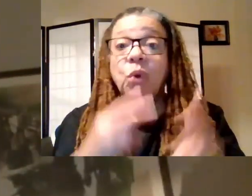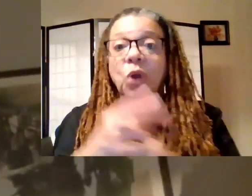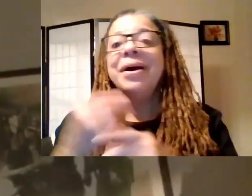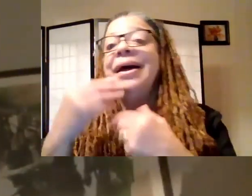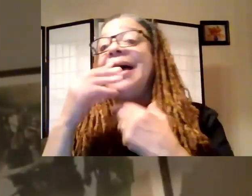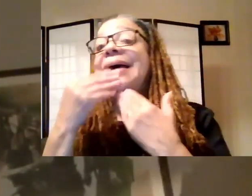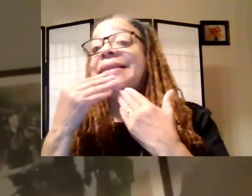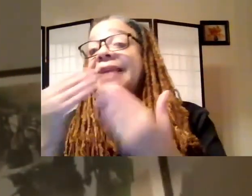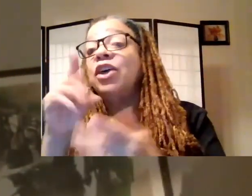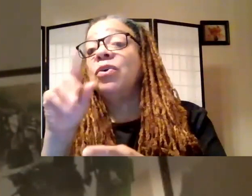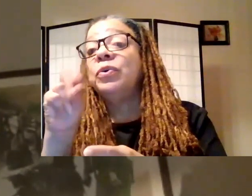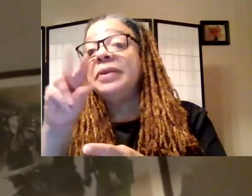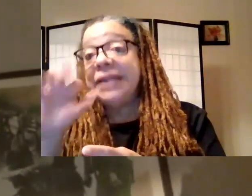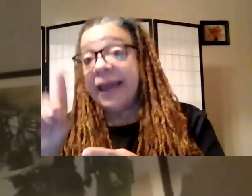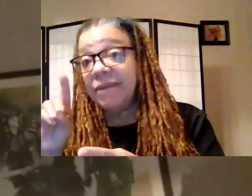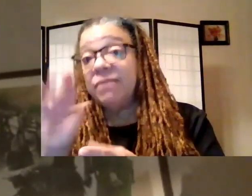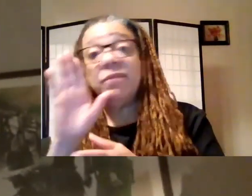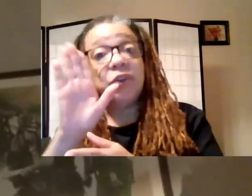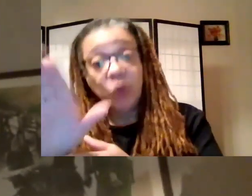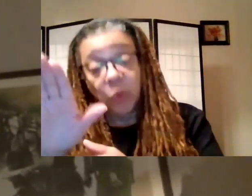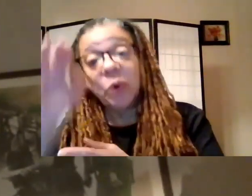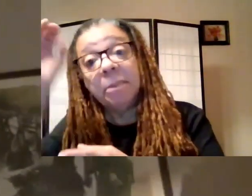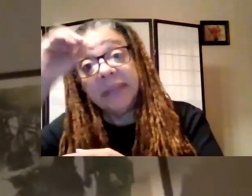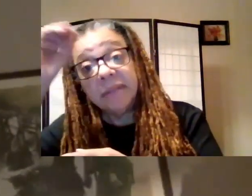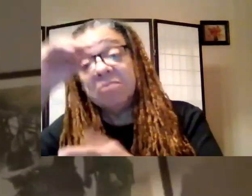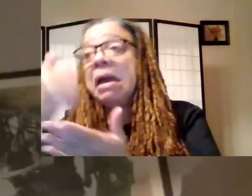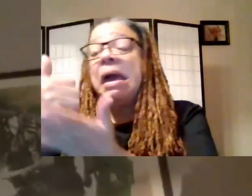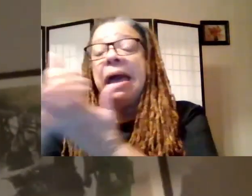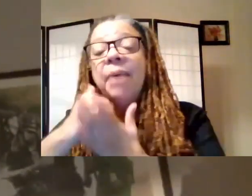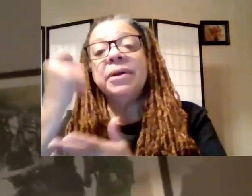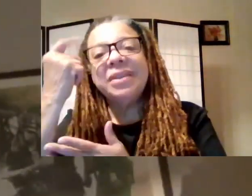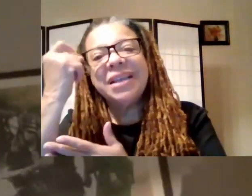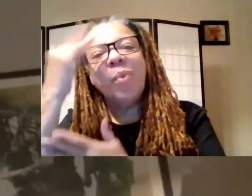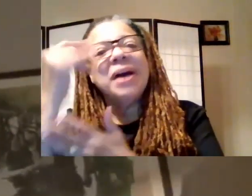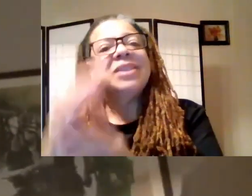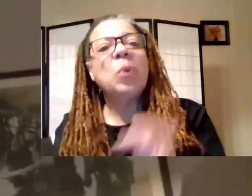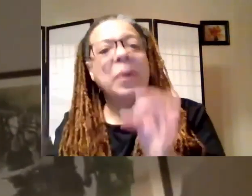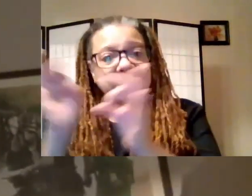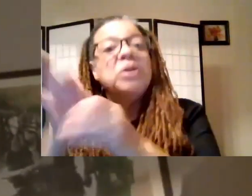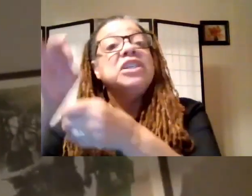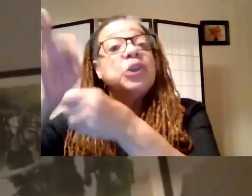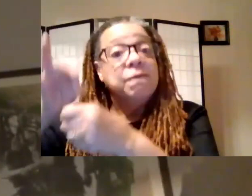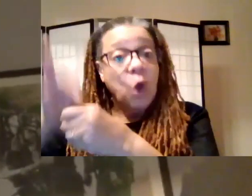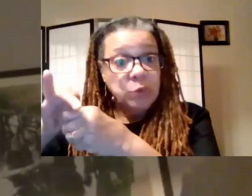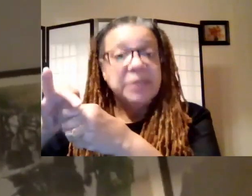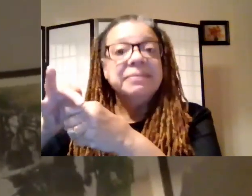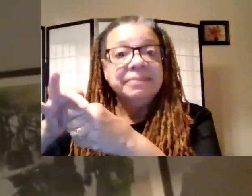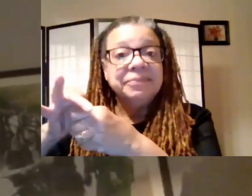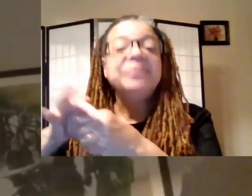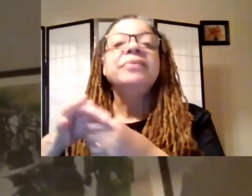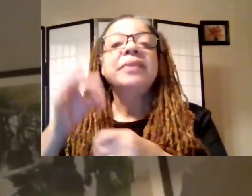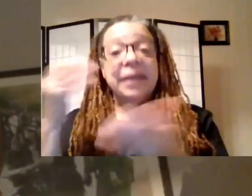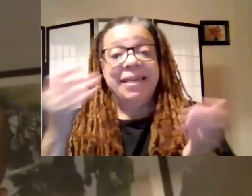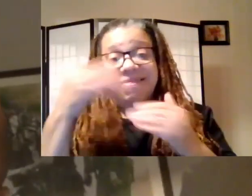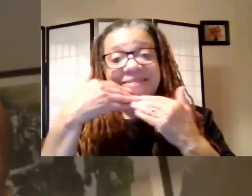your insight and being able to help us understand why this initiative is so important and what it does. And to everyone, thank you all for